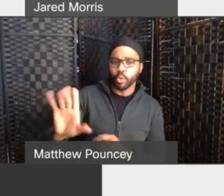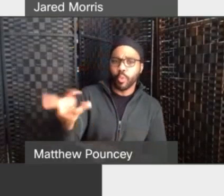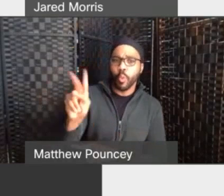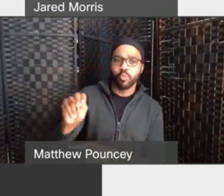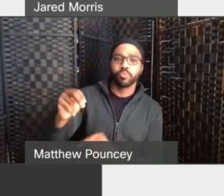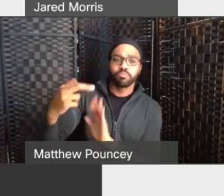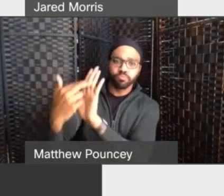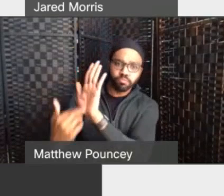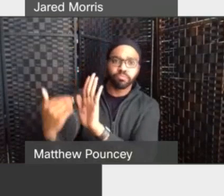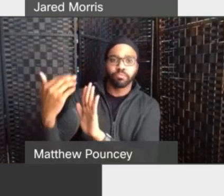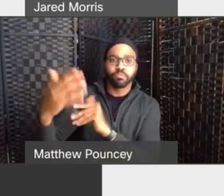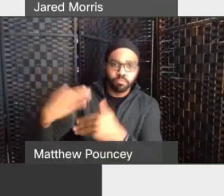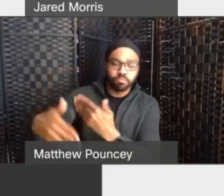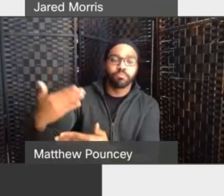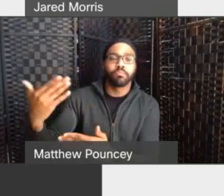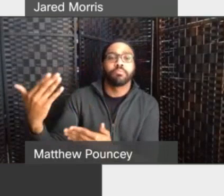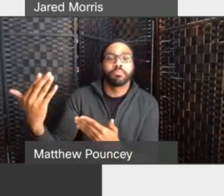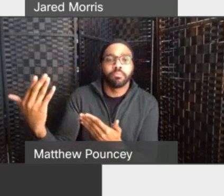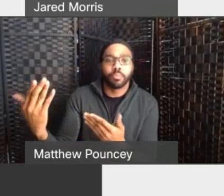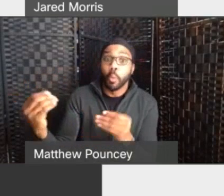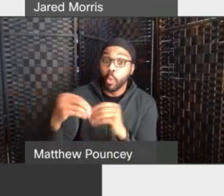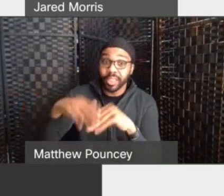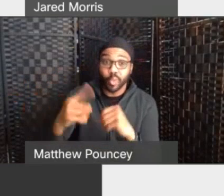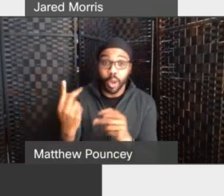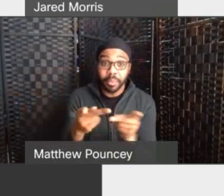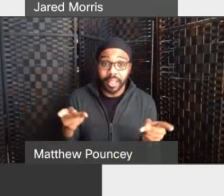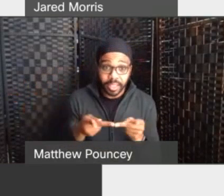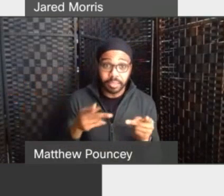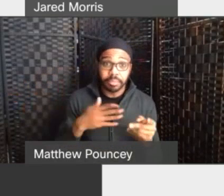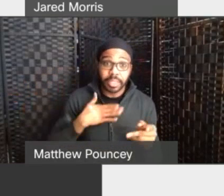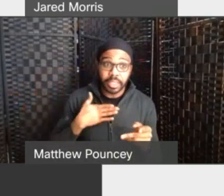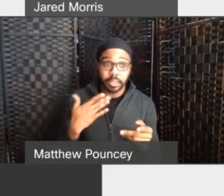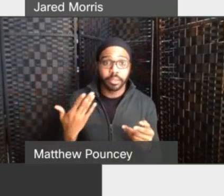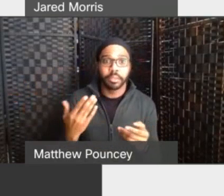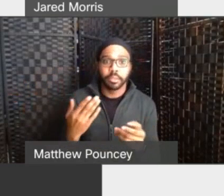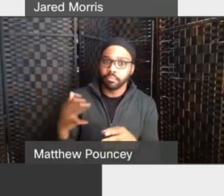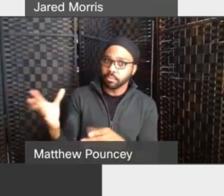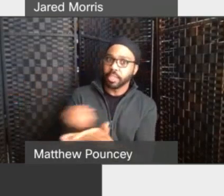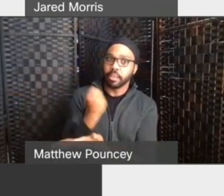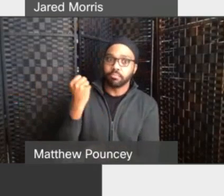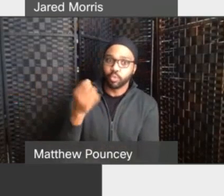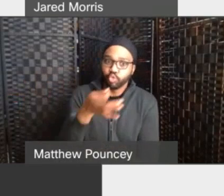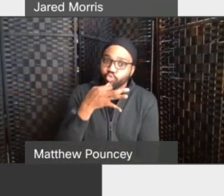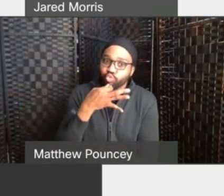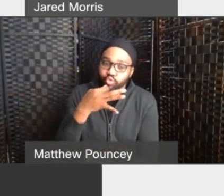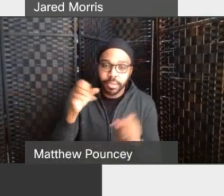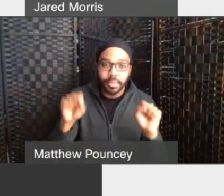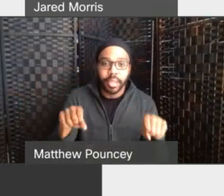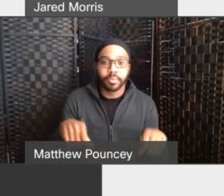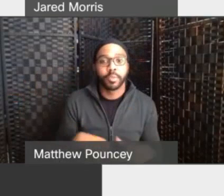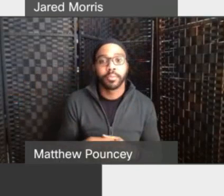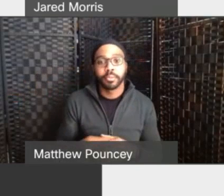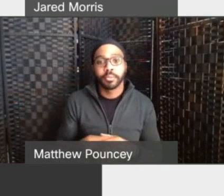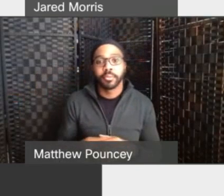register. Register in more than one place so that you can get it as soon as possible and